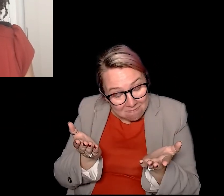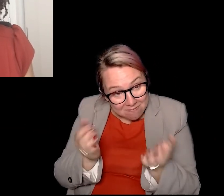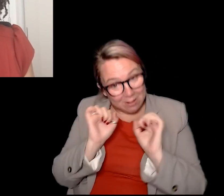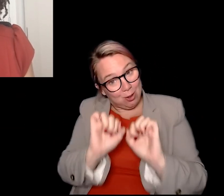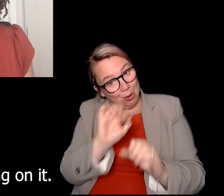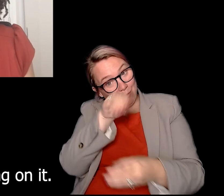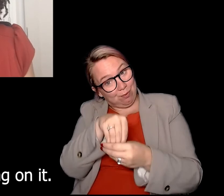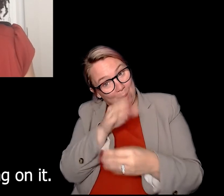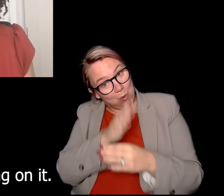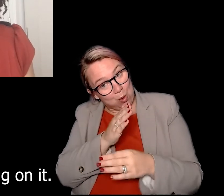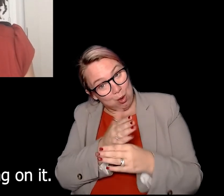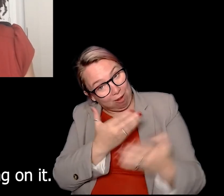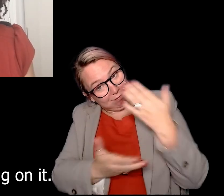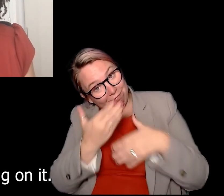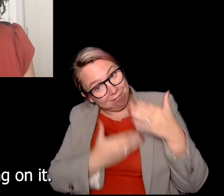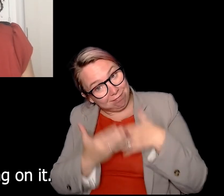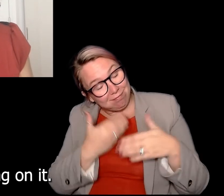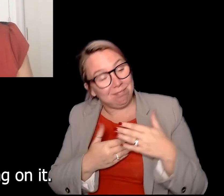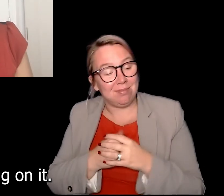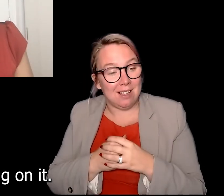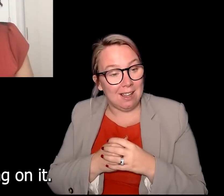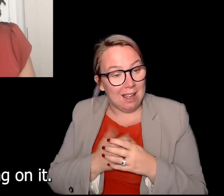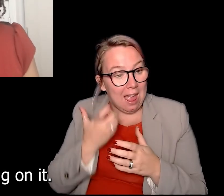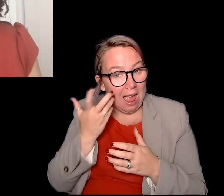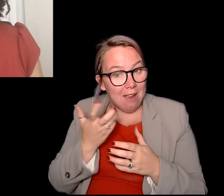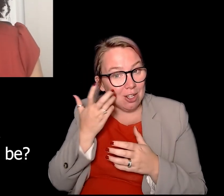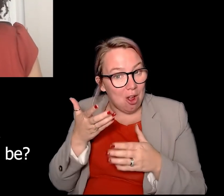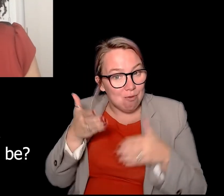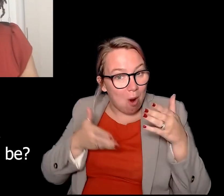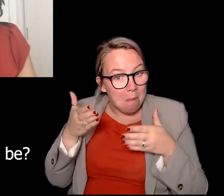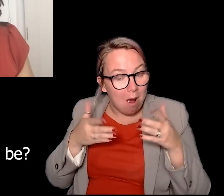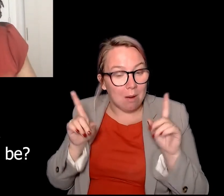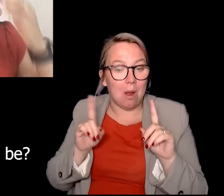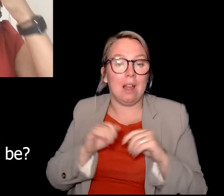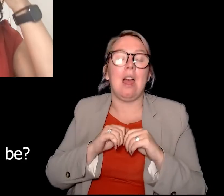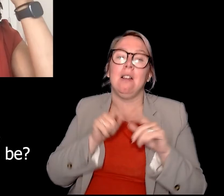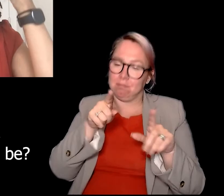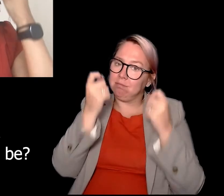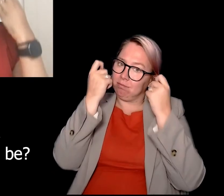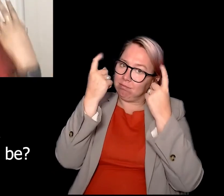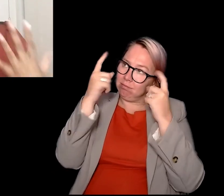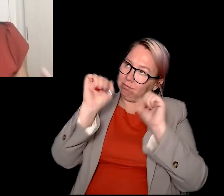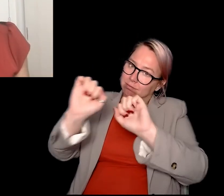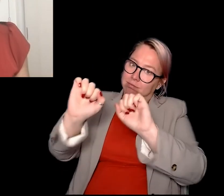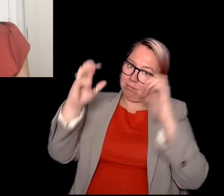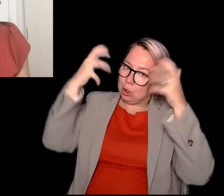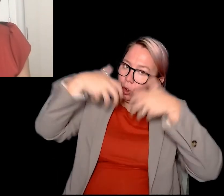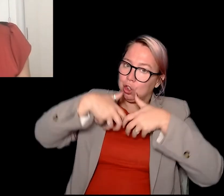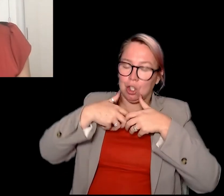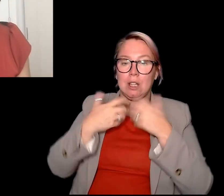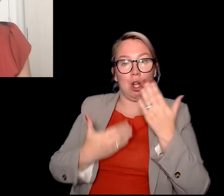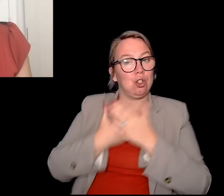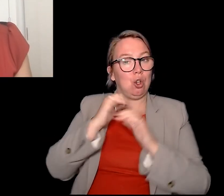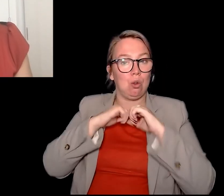How true is that? I mean, for someone who's working on Yeah. it, help me understand how everyday will robots be. No, valid